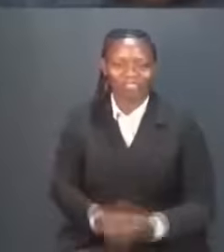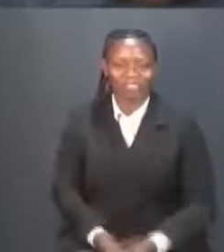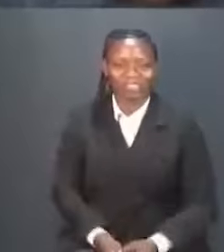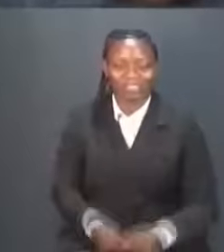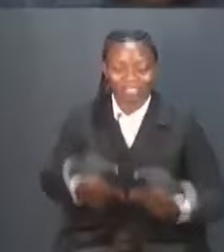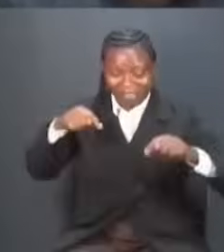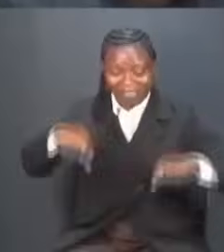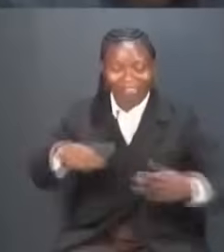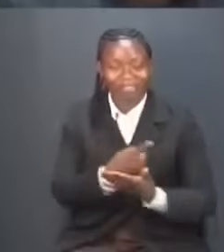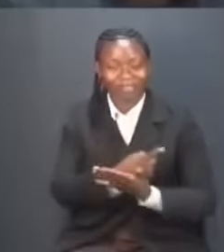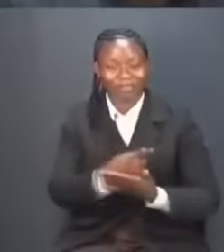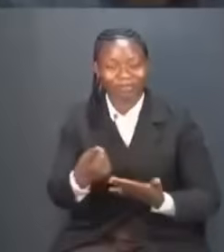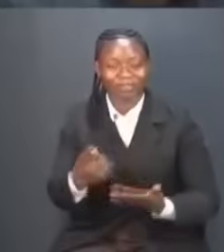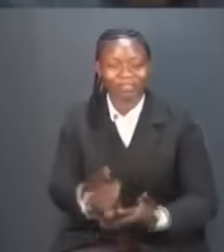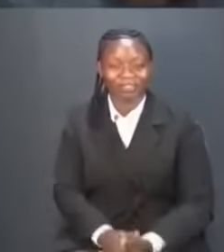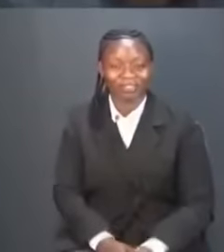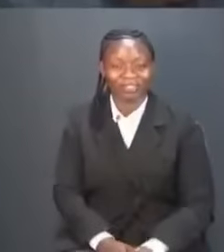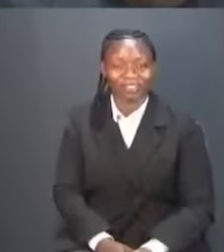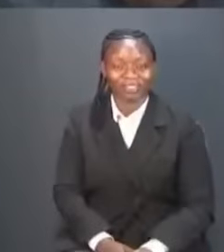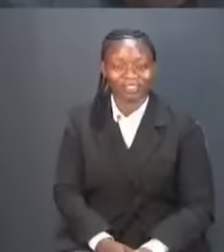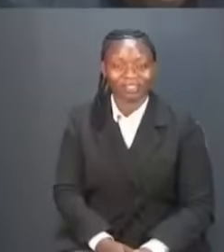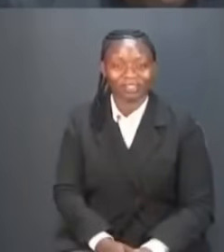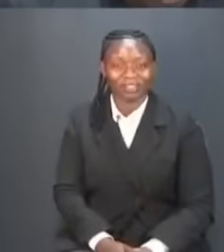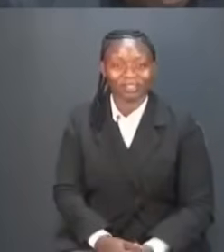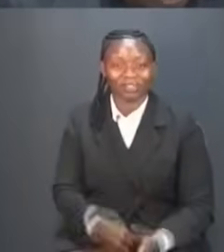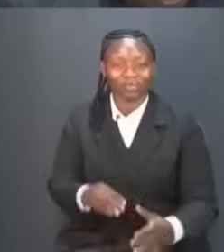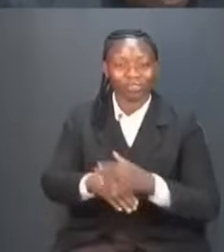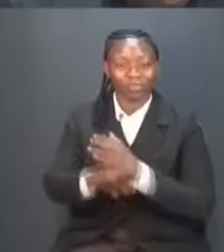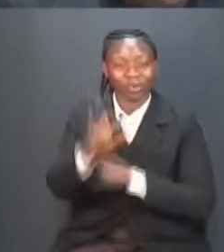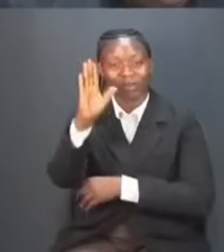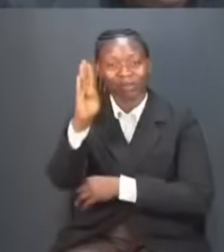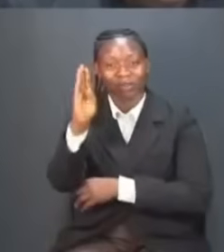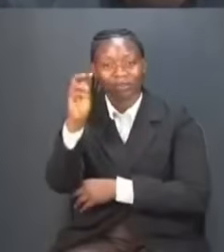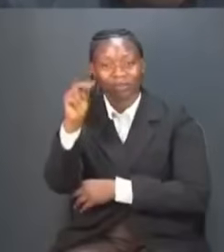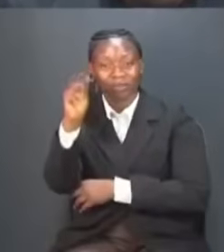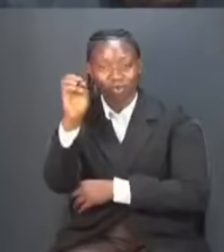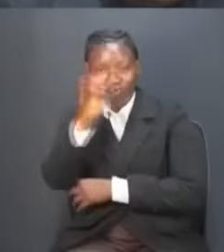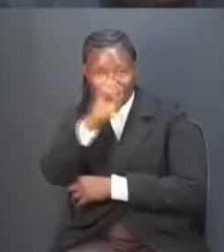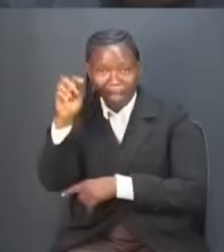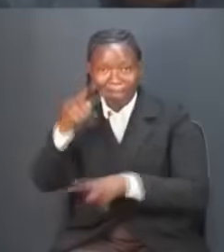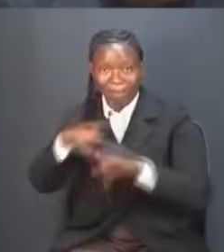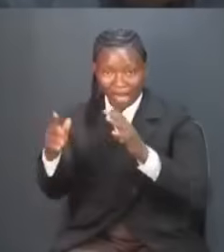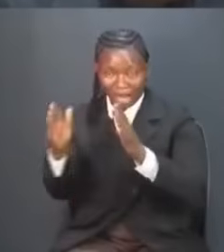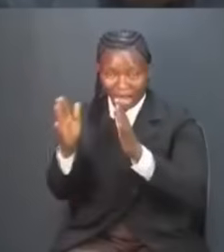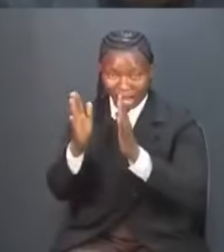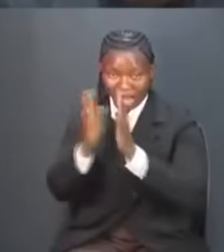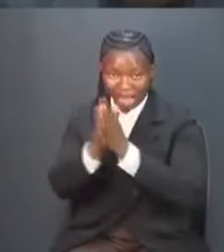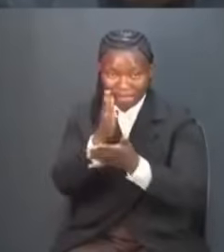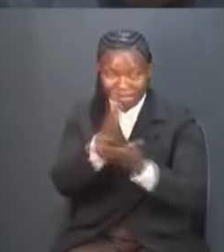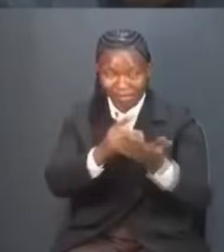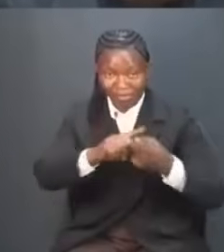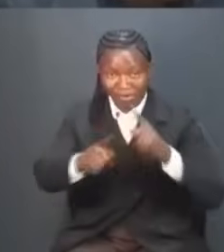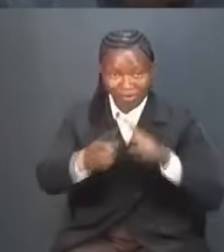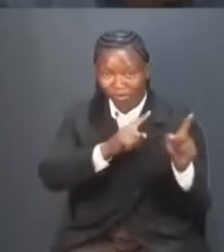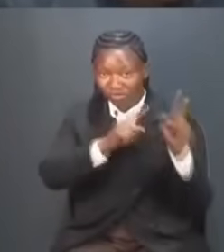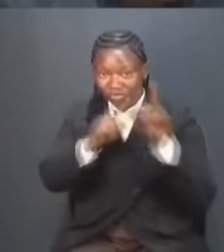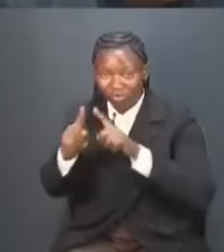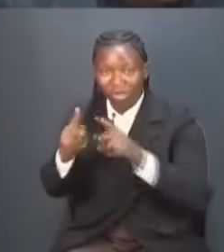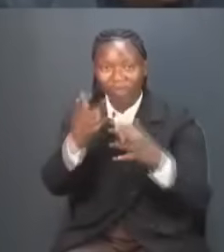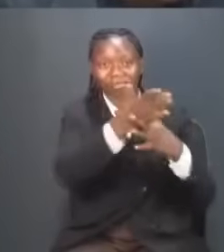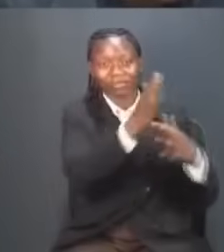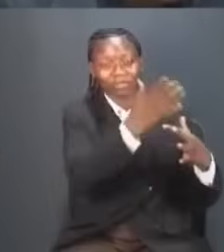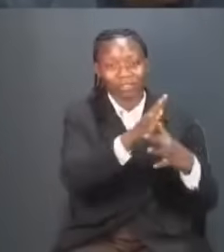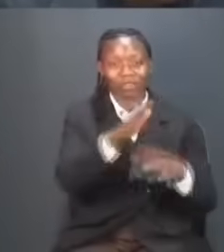week I'm supposed to be in Bruno East, but I've asked some other colleagues to go and do the distribution on